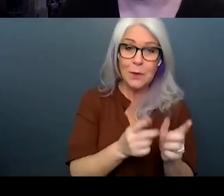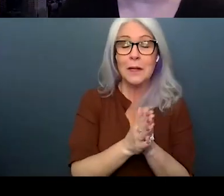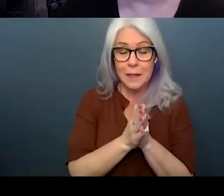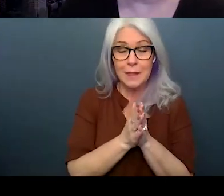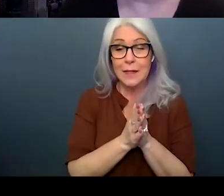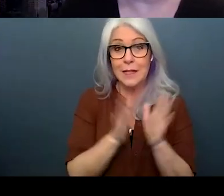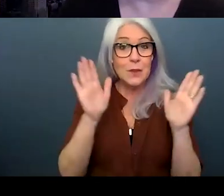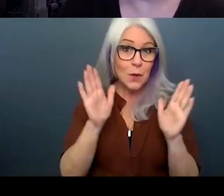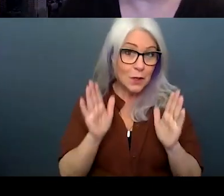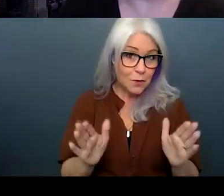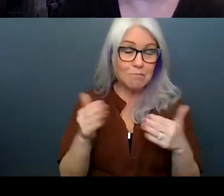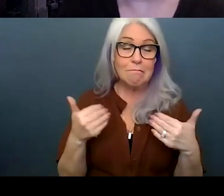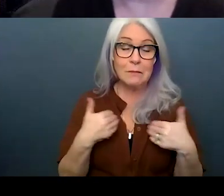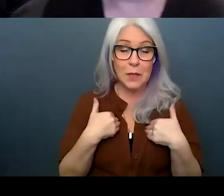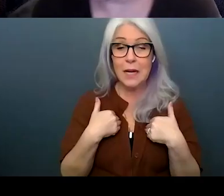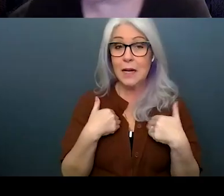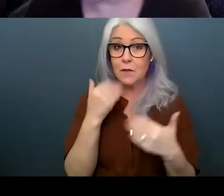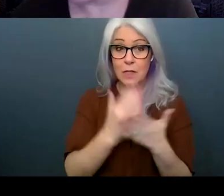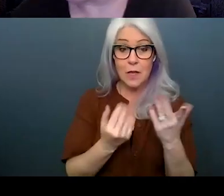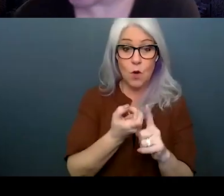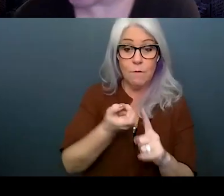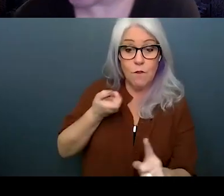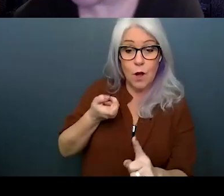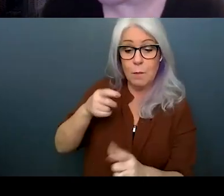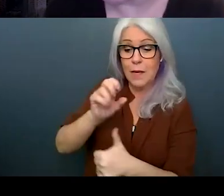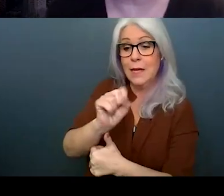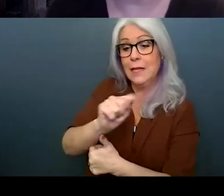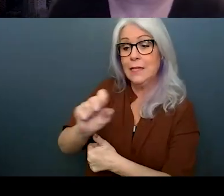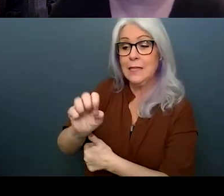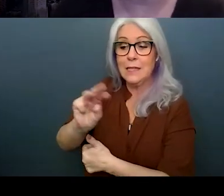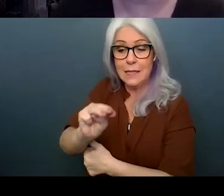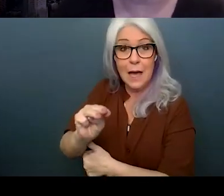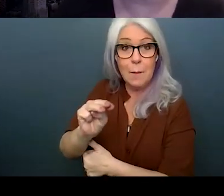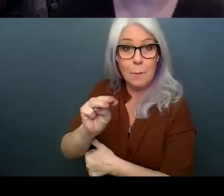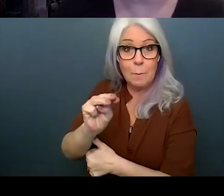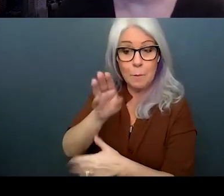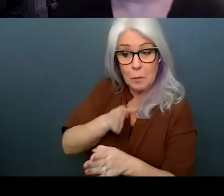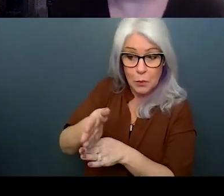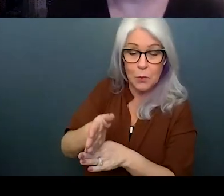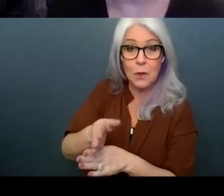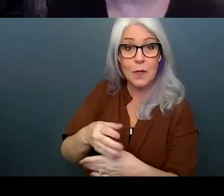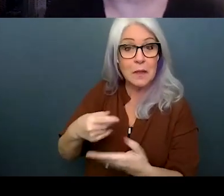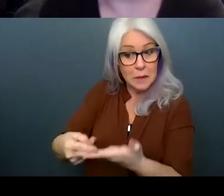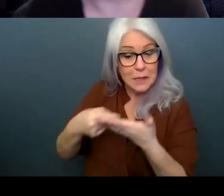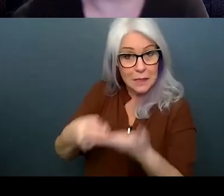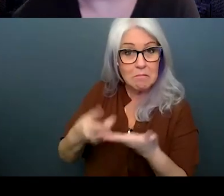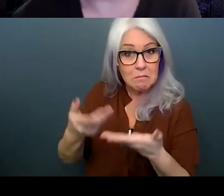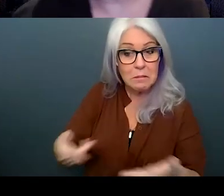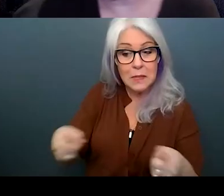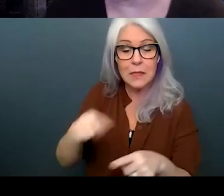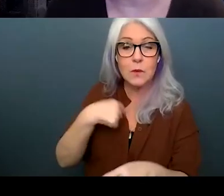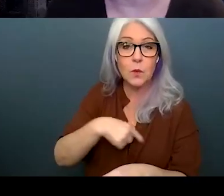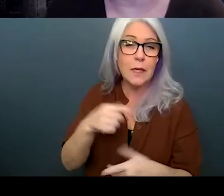to have someone from a STEM field also talking about this. We often have people in